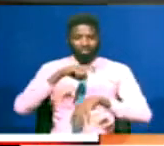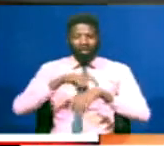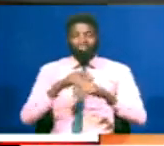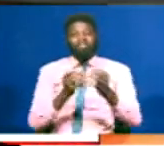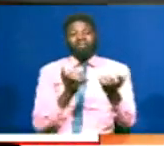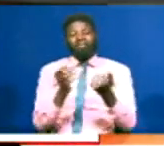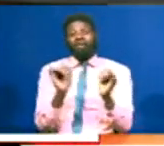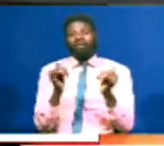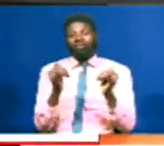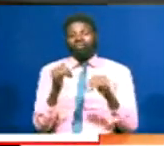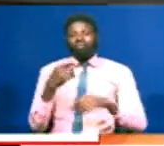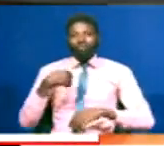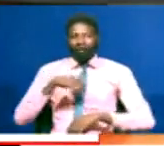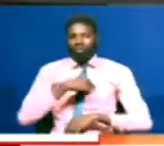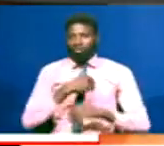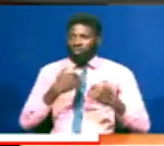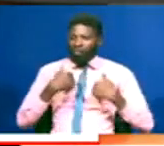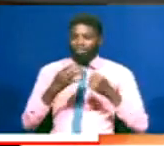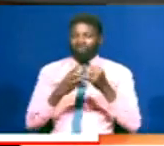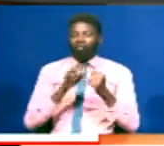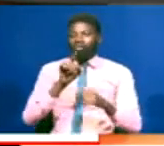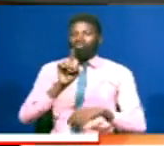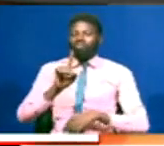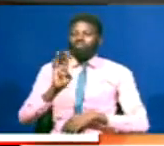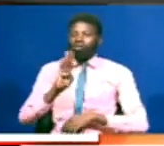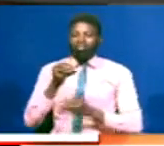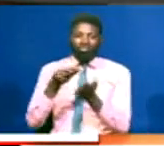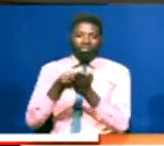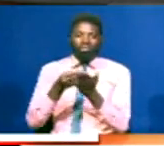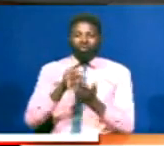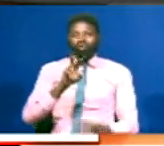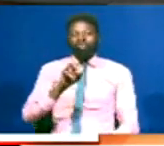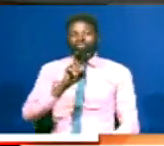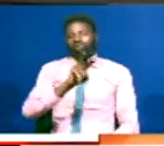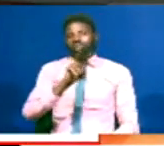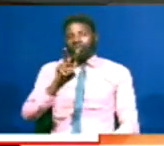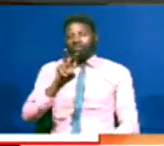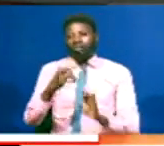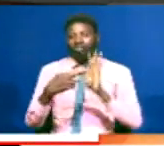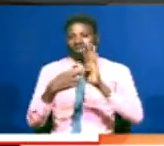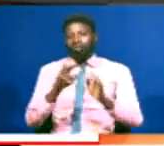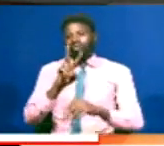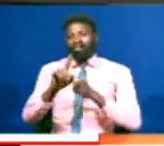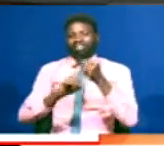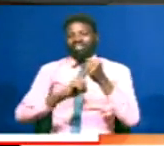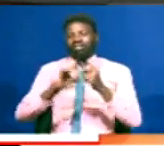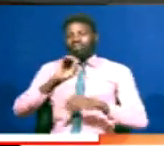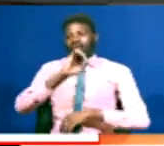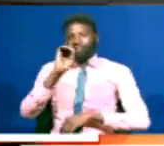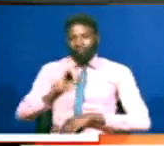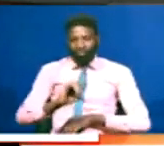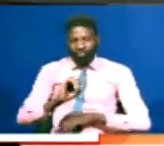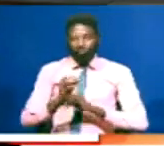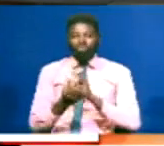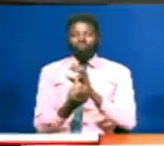Stanbic Holdings made 9.1 billion shillings in 2022 full year net profits, representing a 26% year-on-year growth